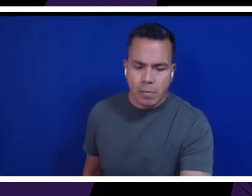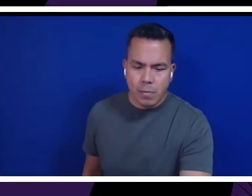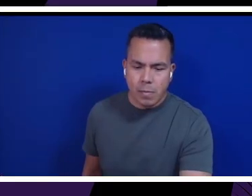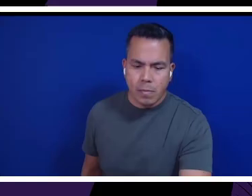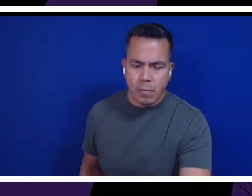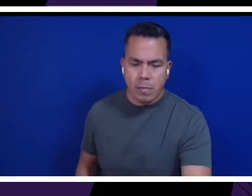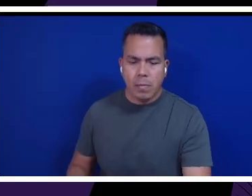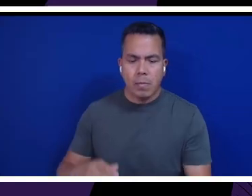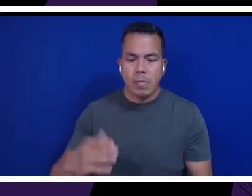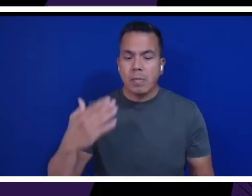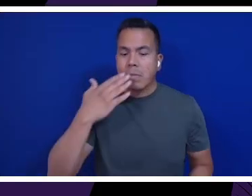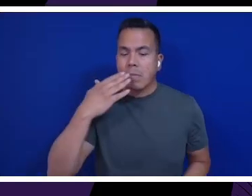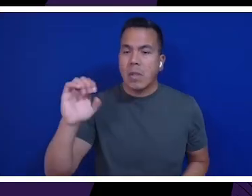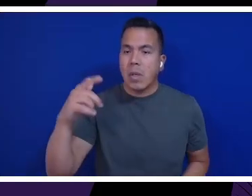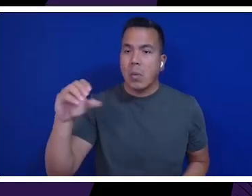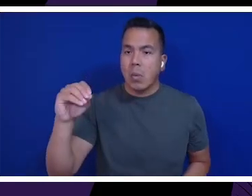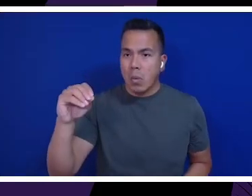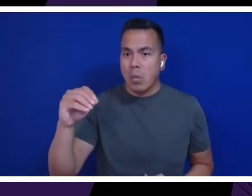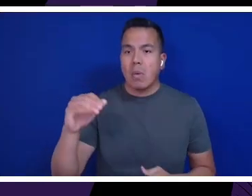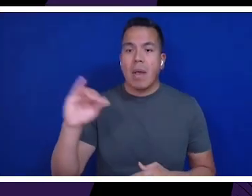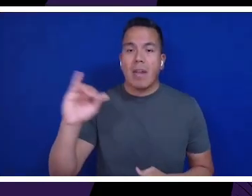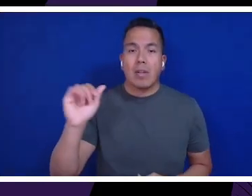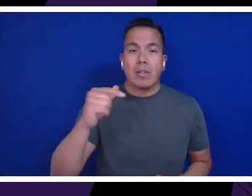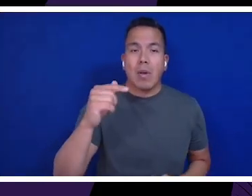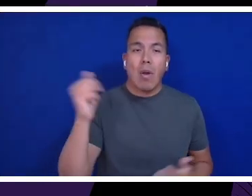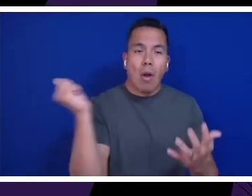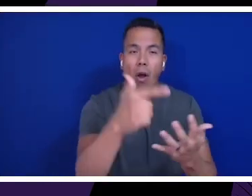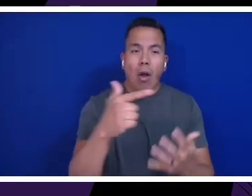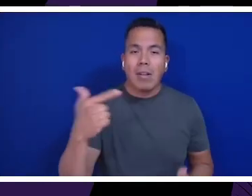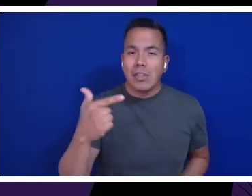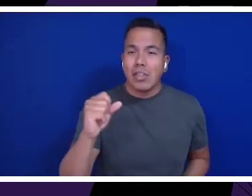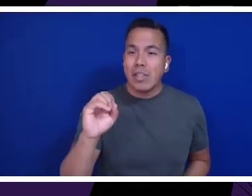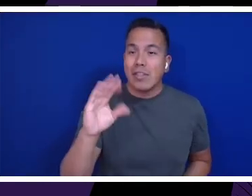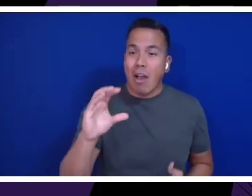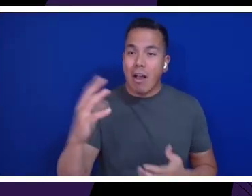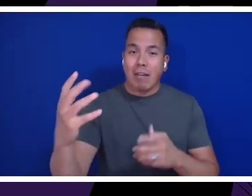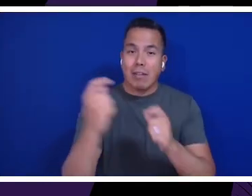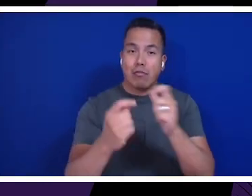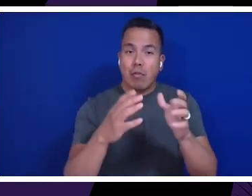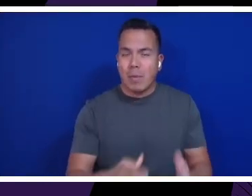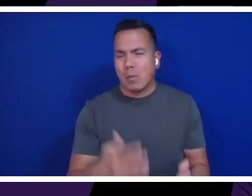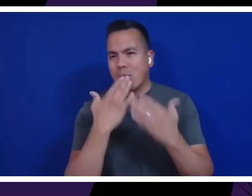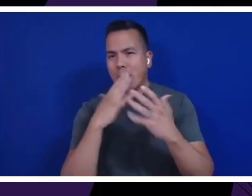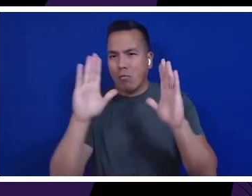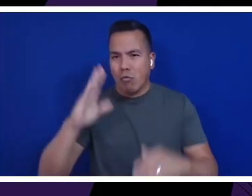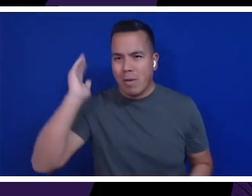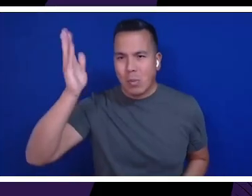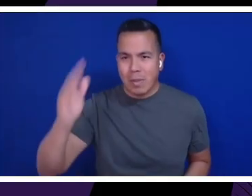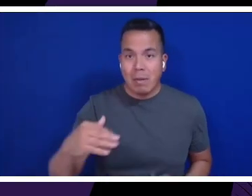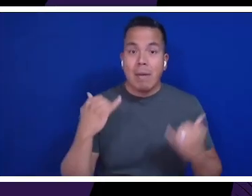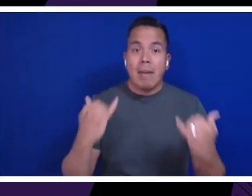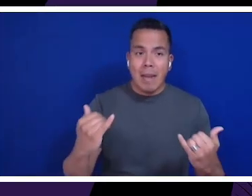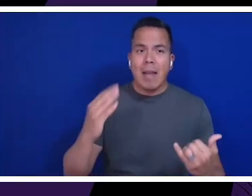Egu, and to all the Google Summer of Code contributors for those wonderful presentations. Now, we will hear from our